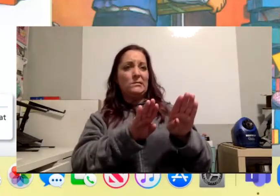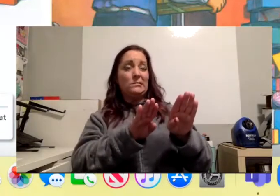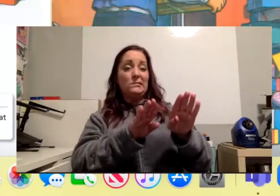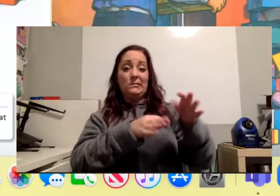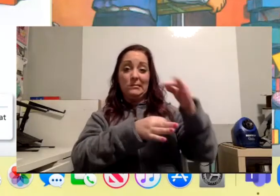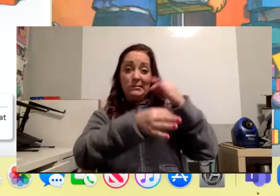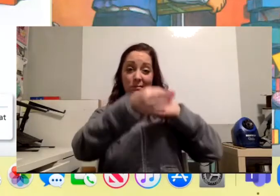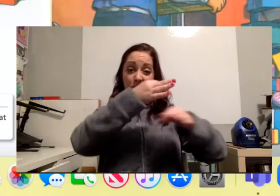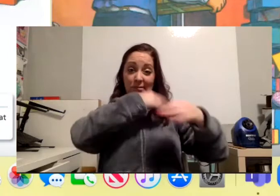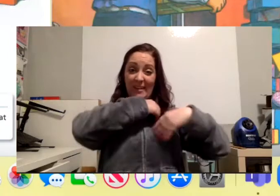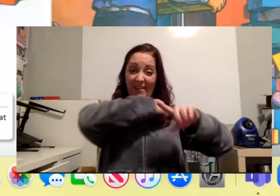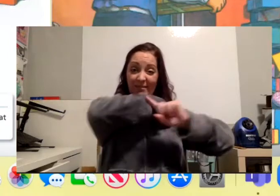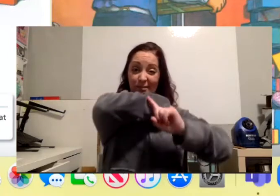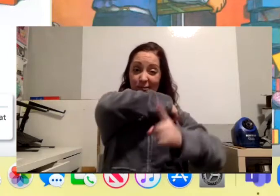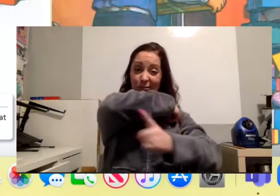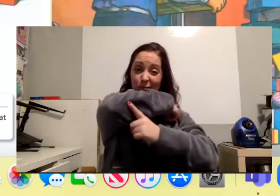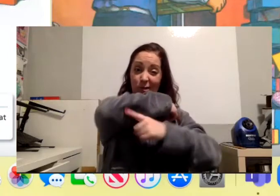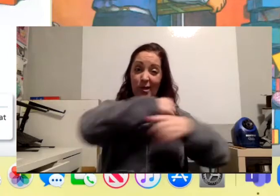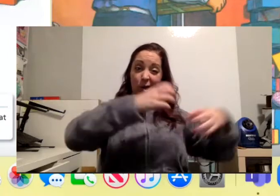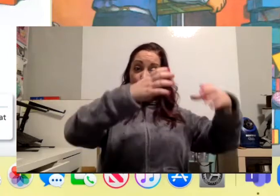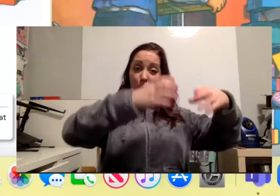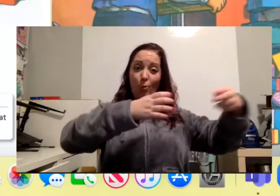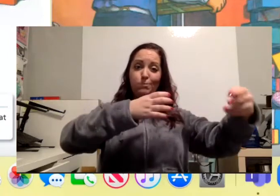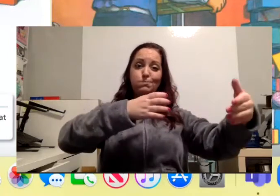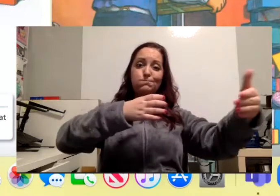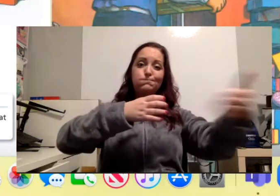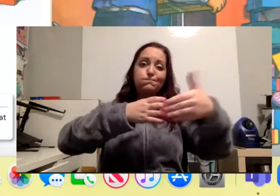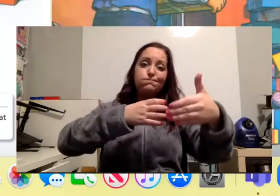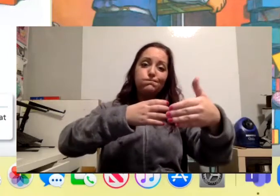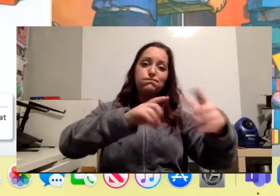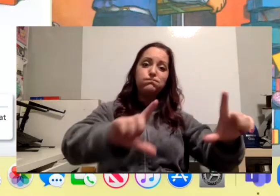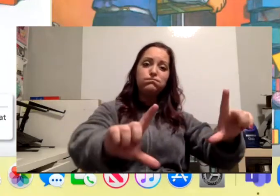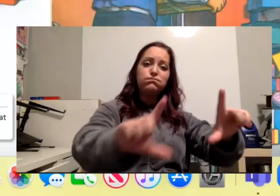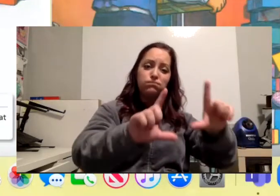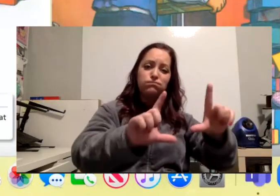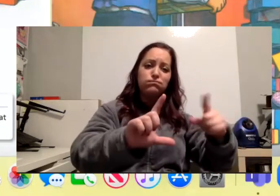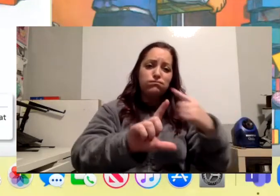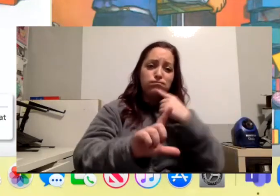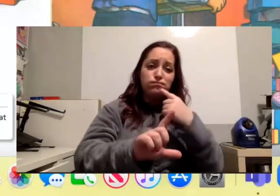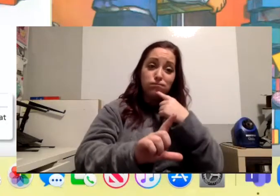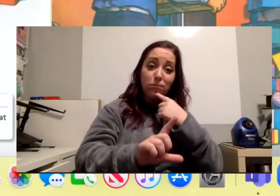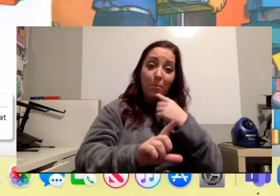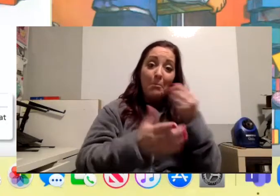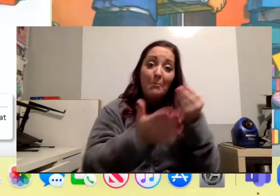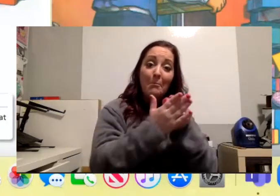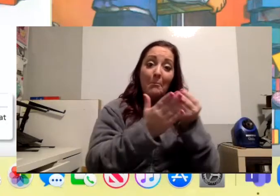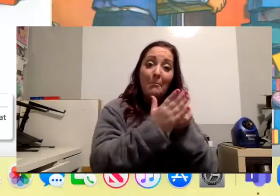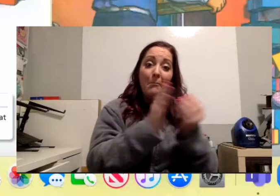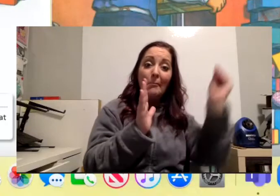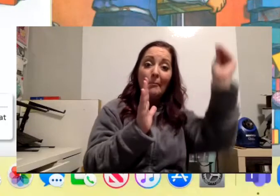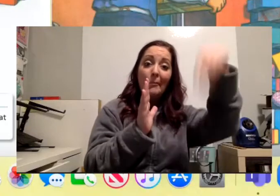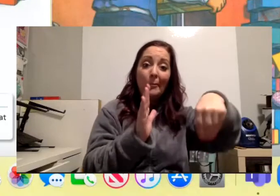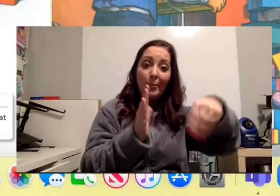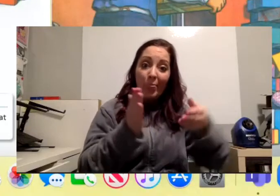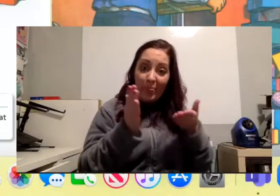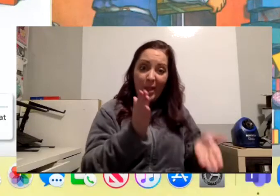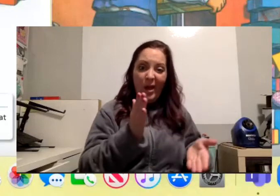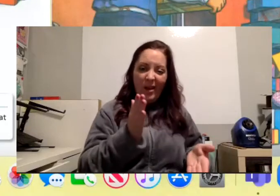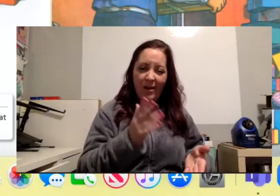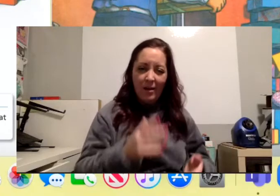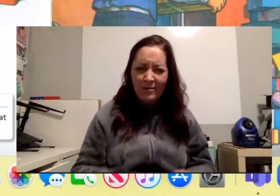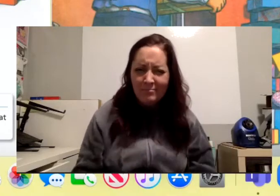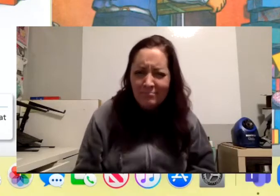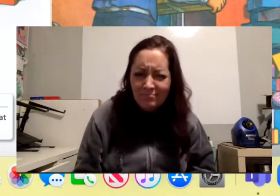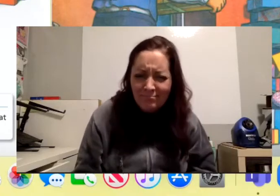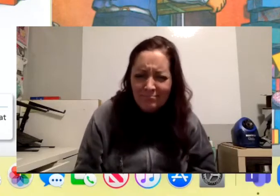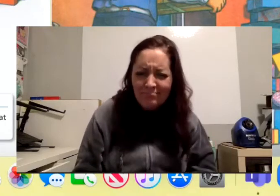closed. And then there's a sign on the trash can that says, put